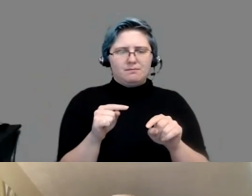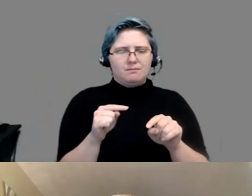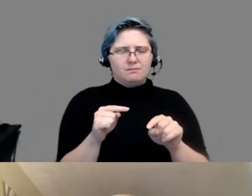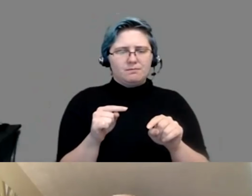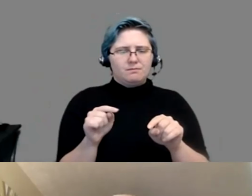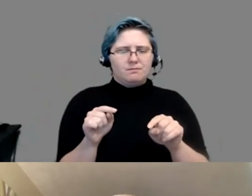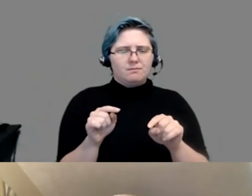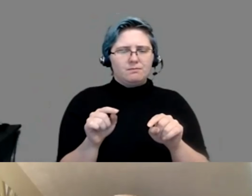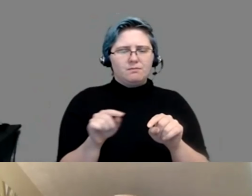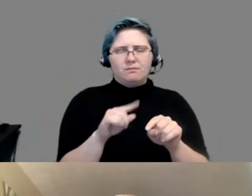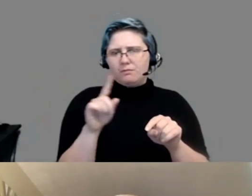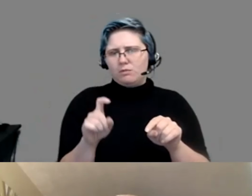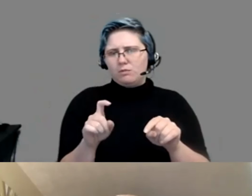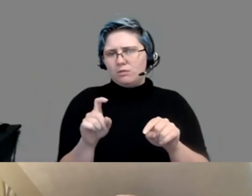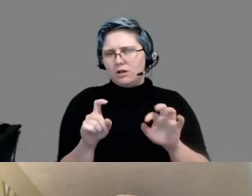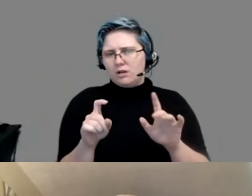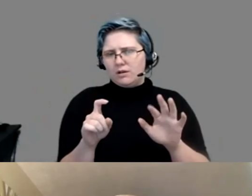Question